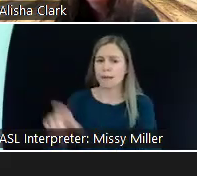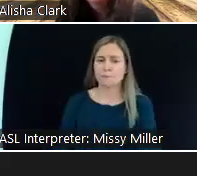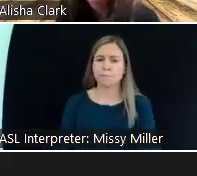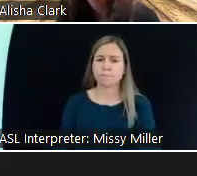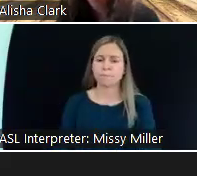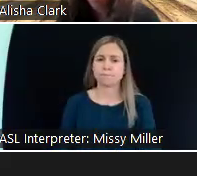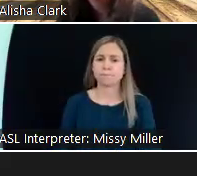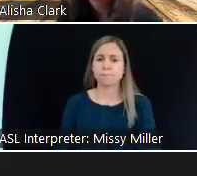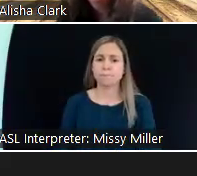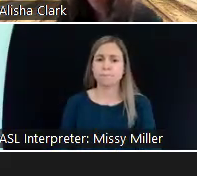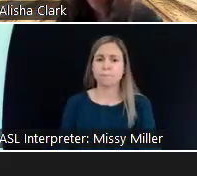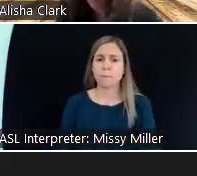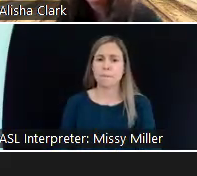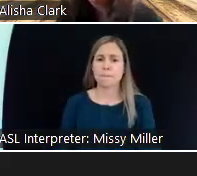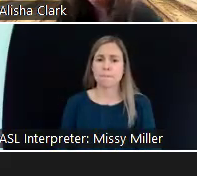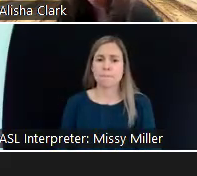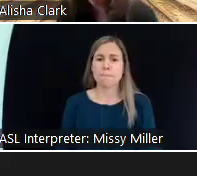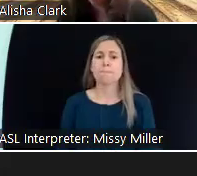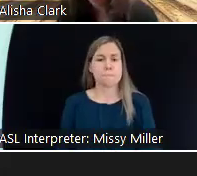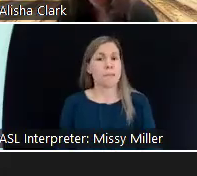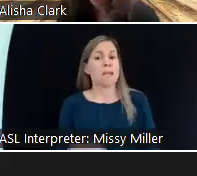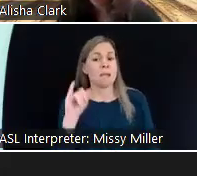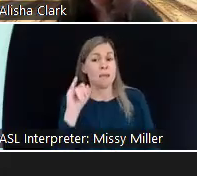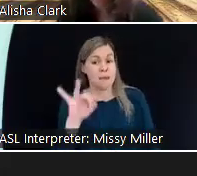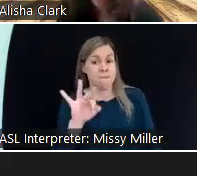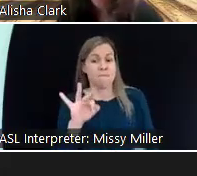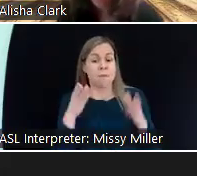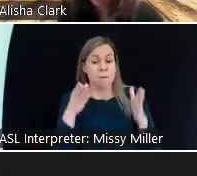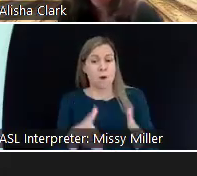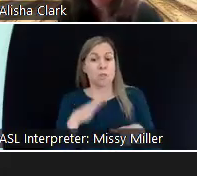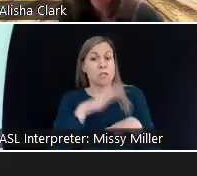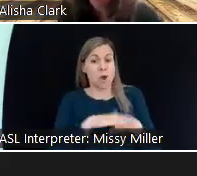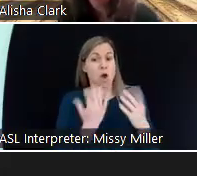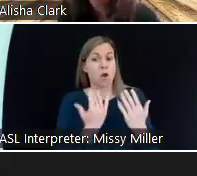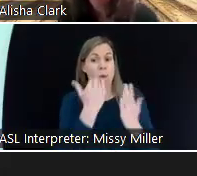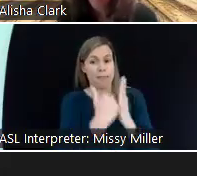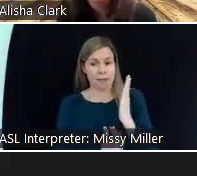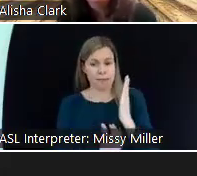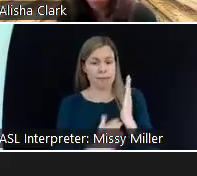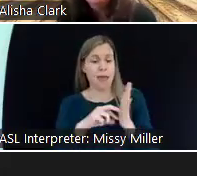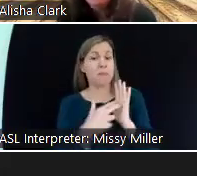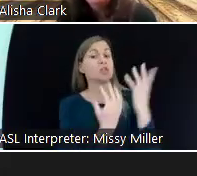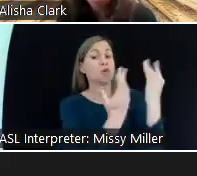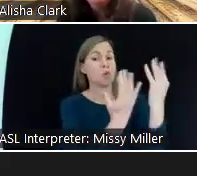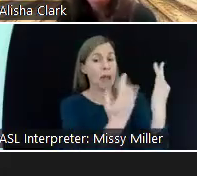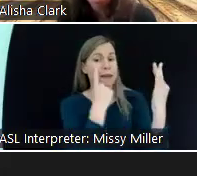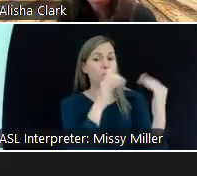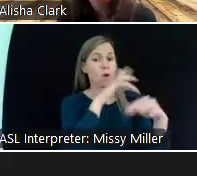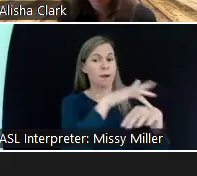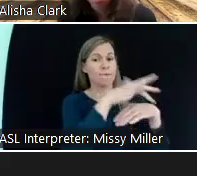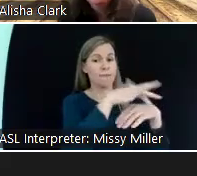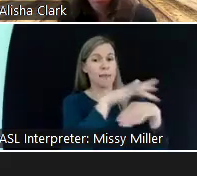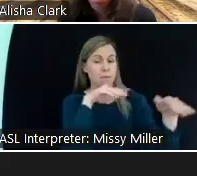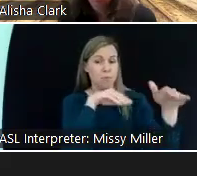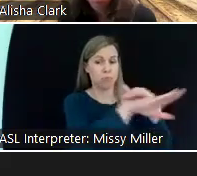So if they're on a wait list, it just means they're waiting until a slot is available. And then once